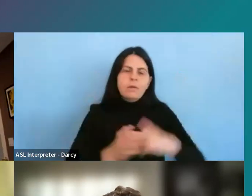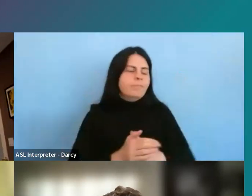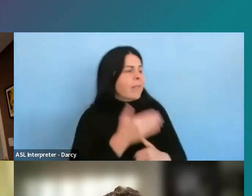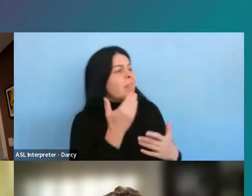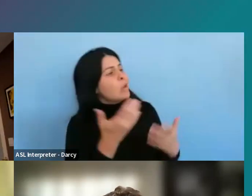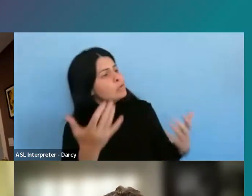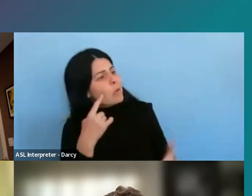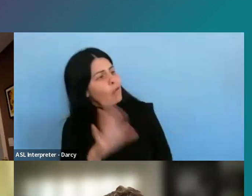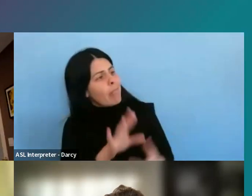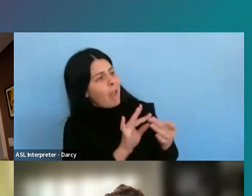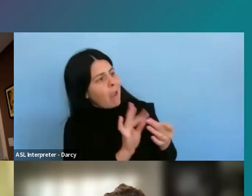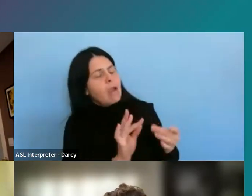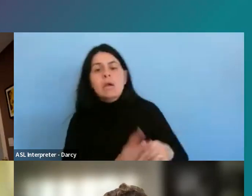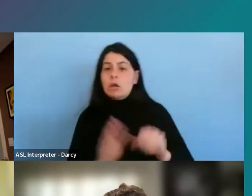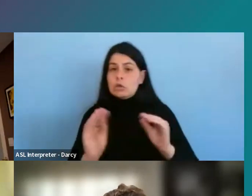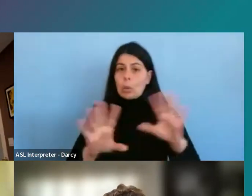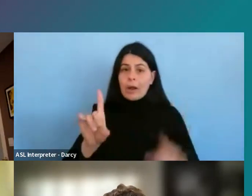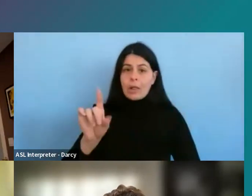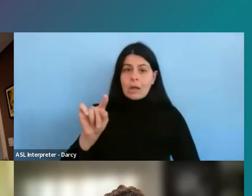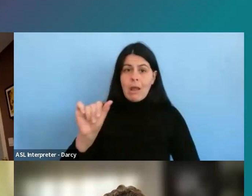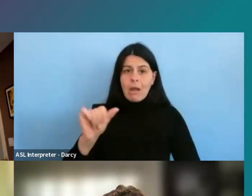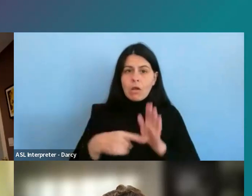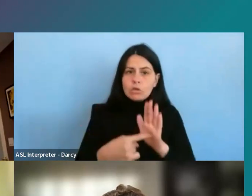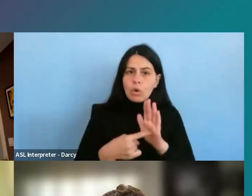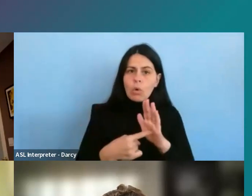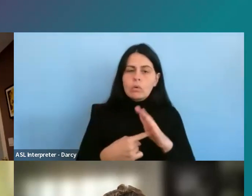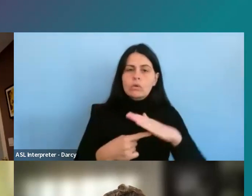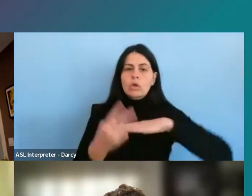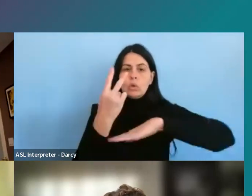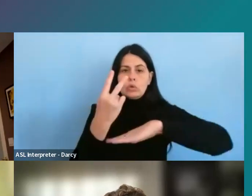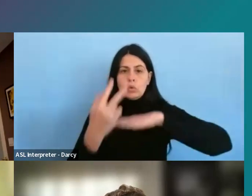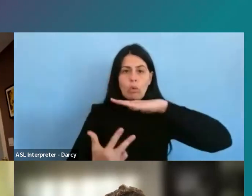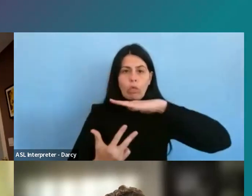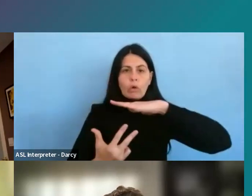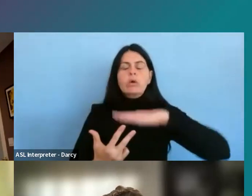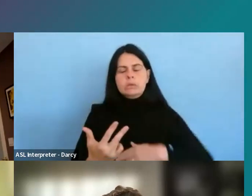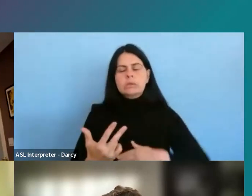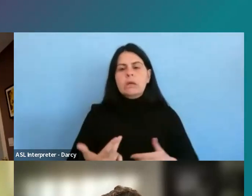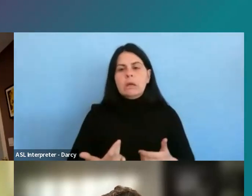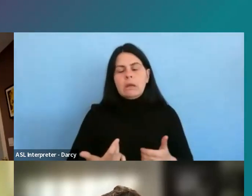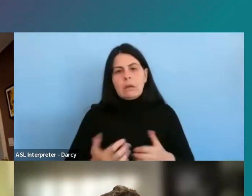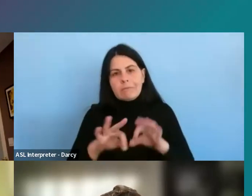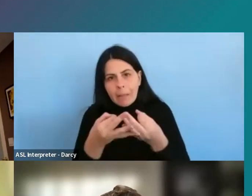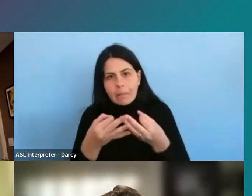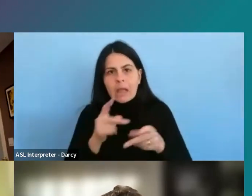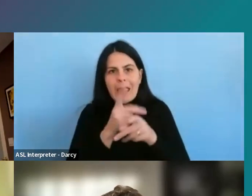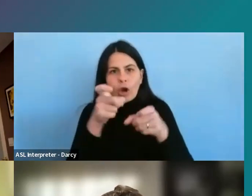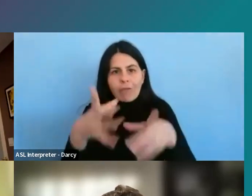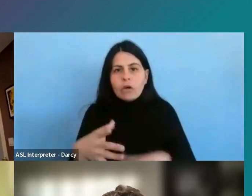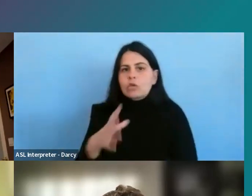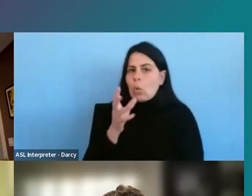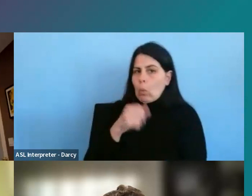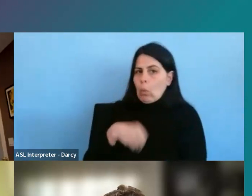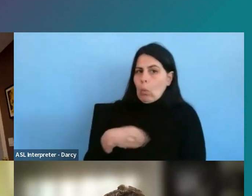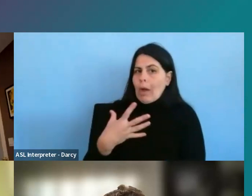Clearly the data showed that 2/3 of family caregivers were white and disabled characters over the age